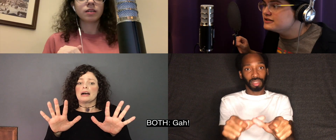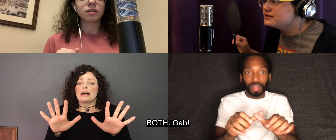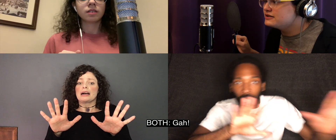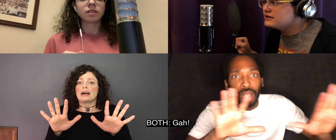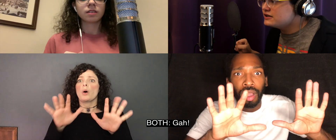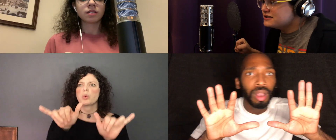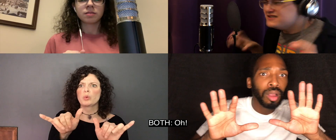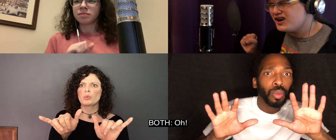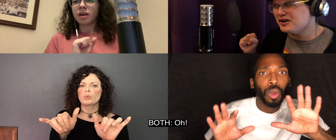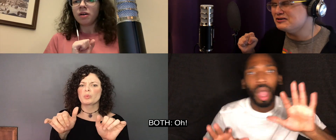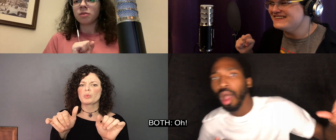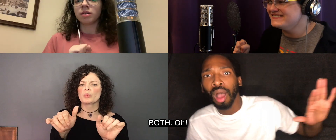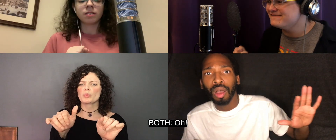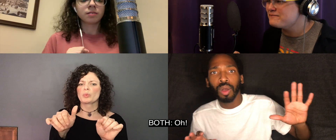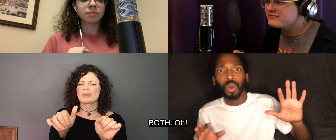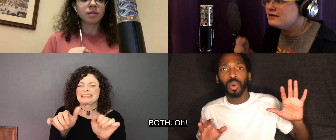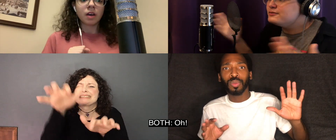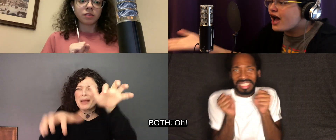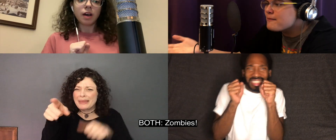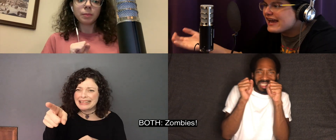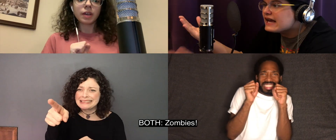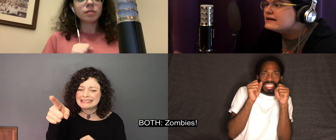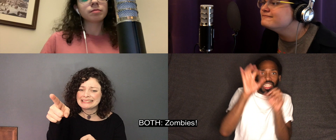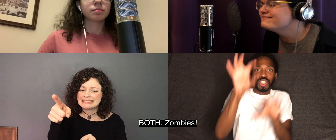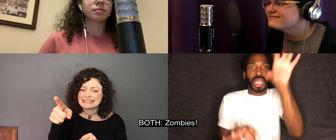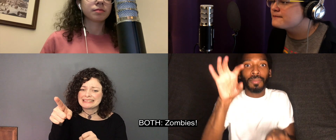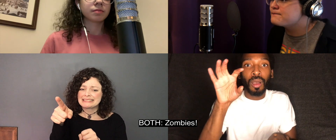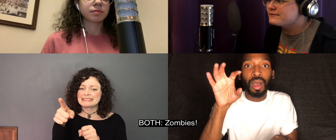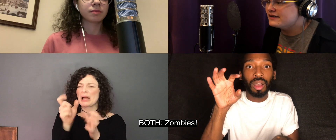Yeah! Oh! Zombie!